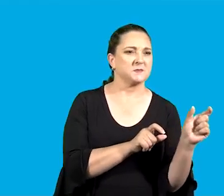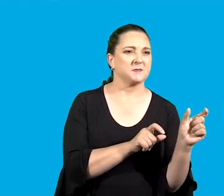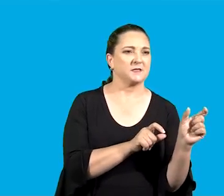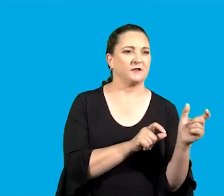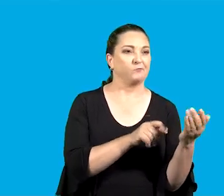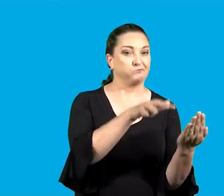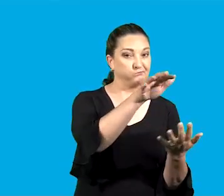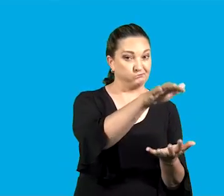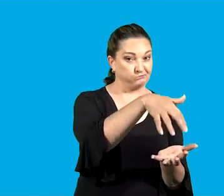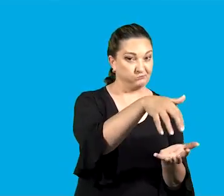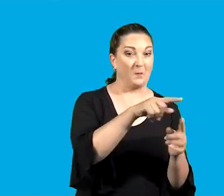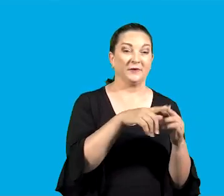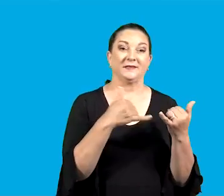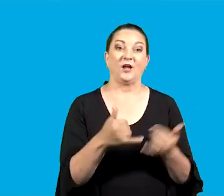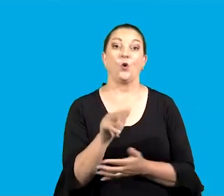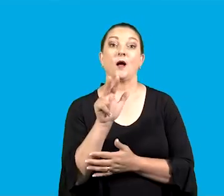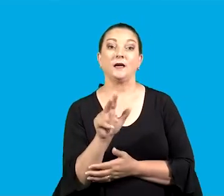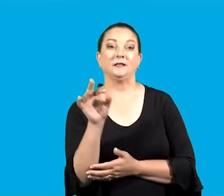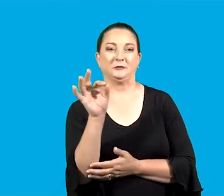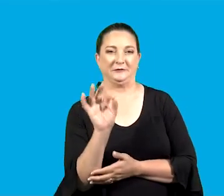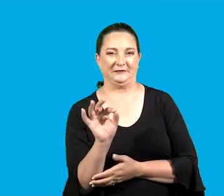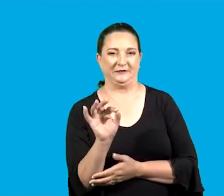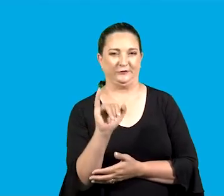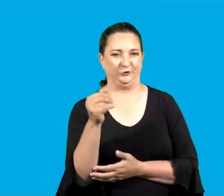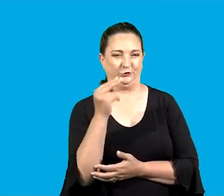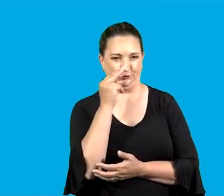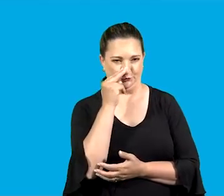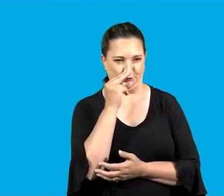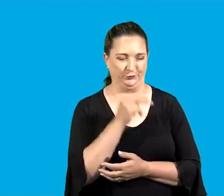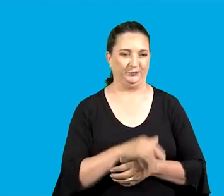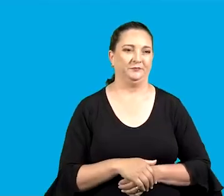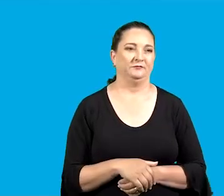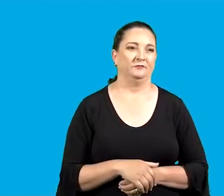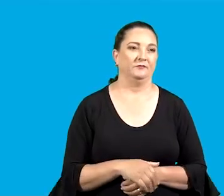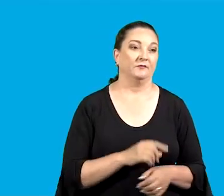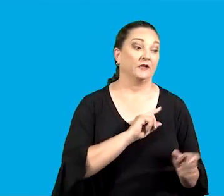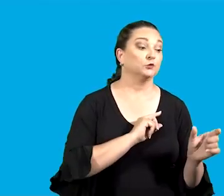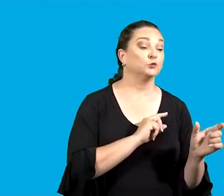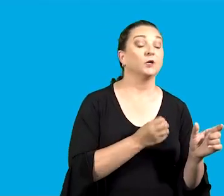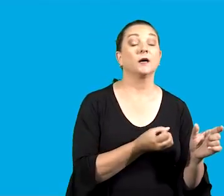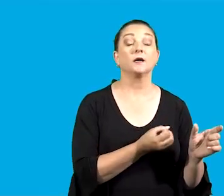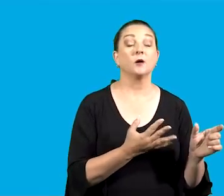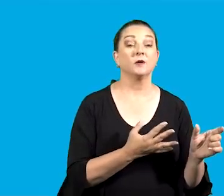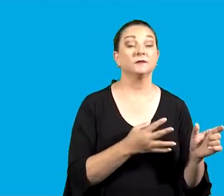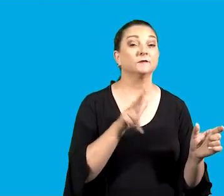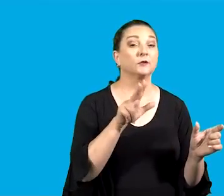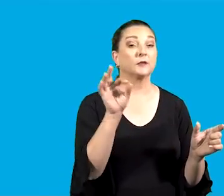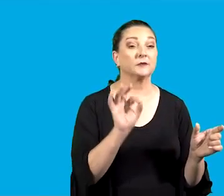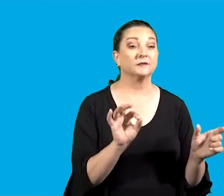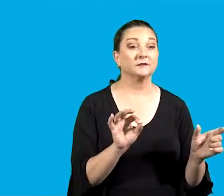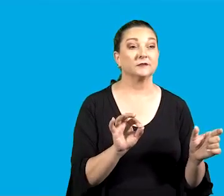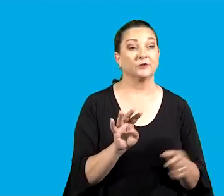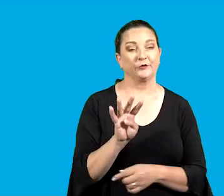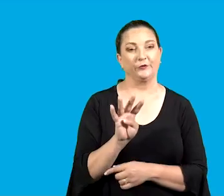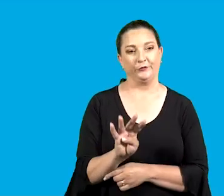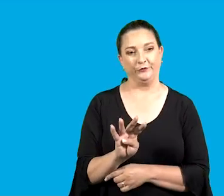going to collect 8% in June. So I come here, then I get 8% of that. That's